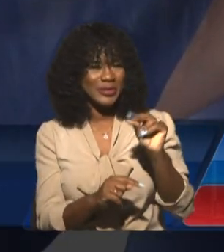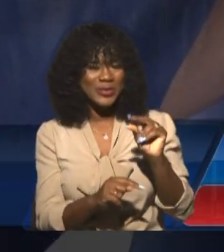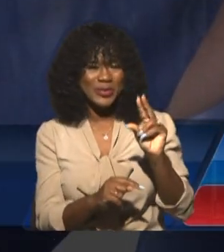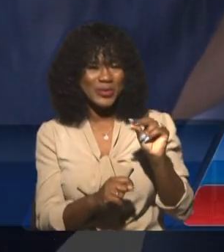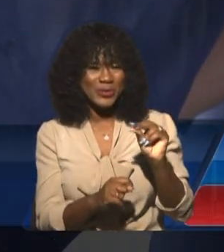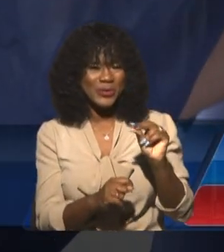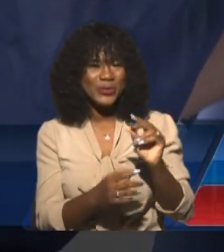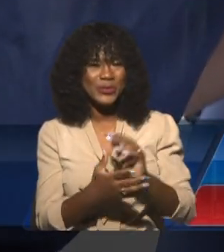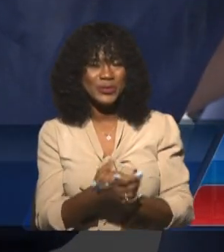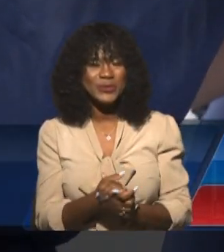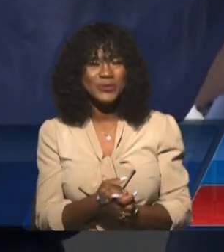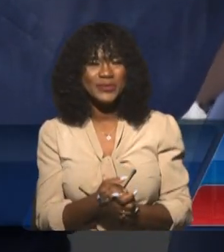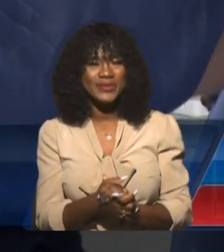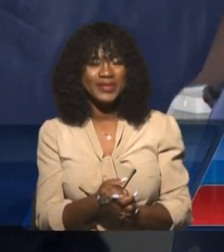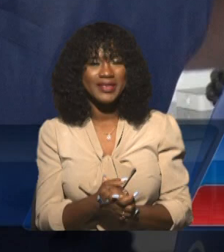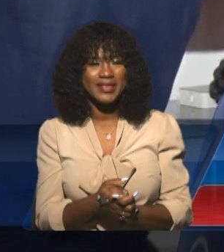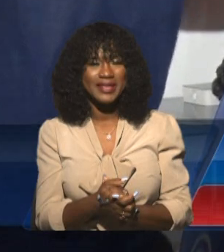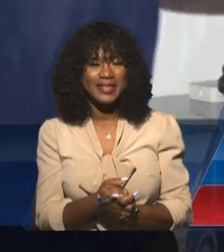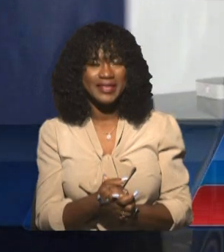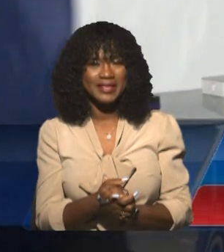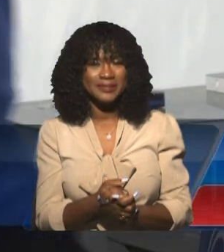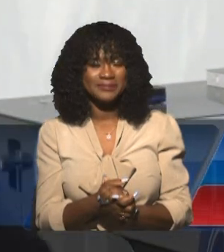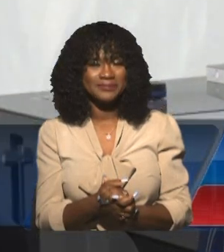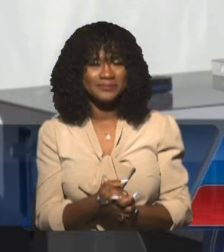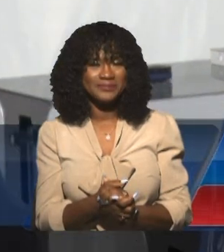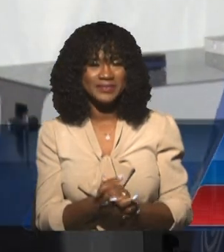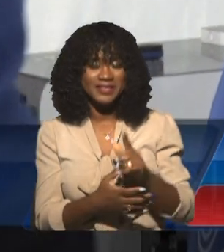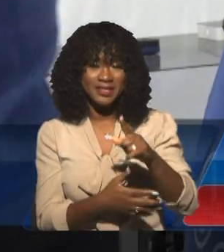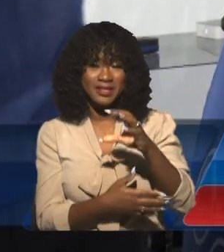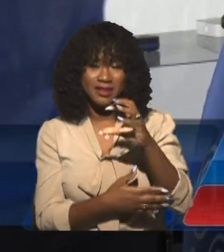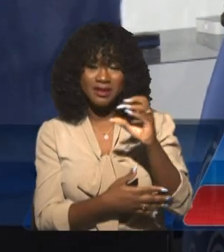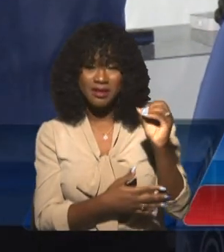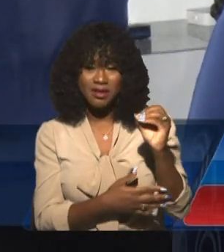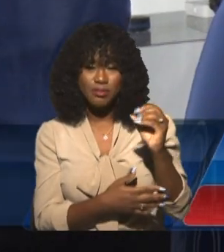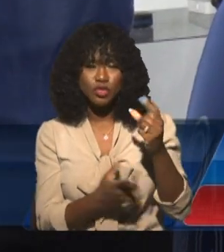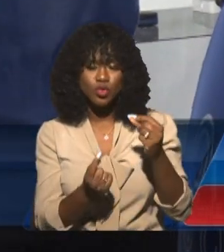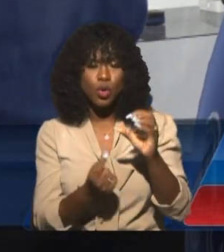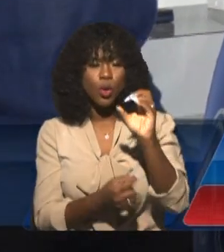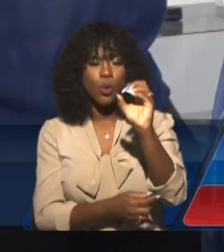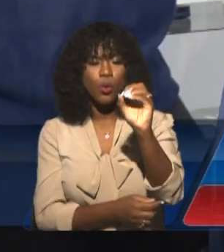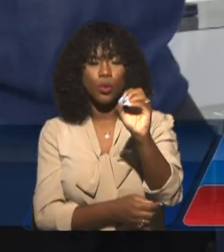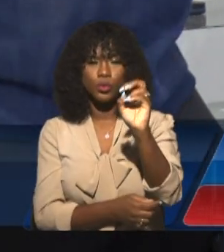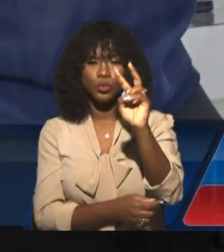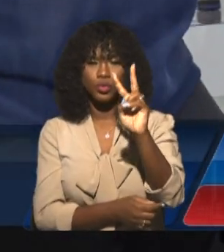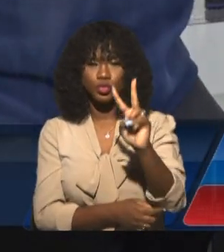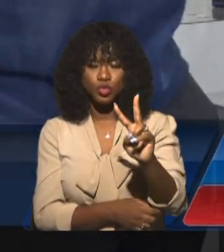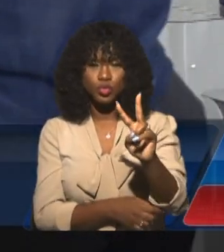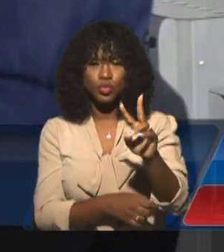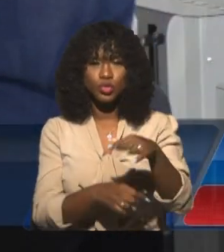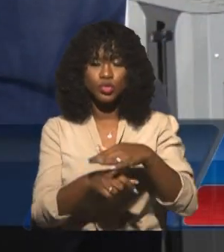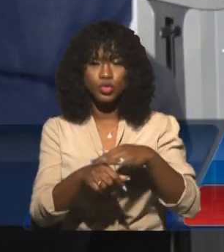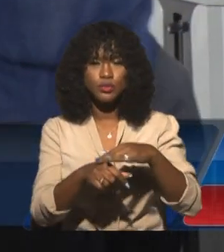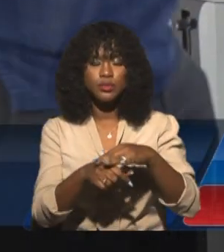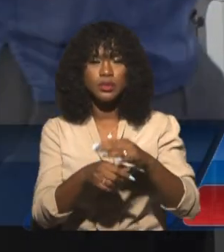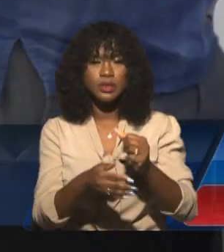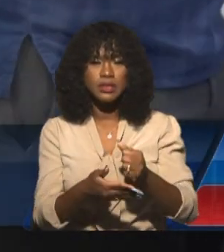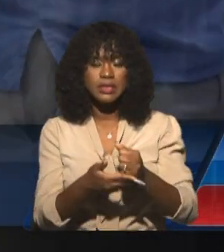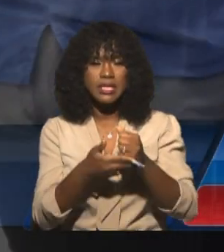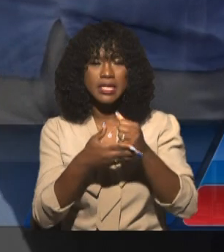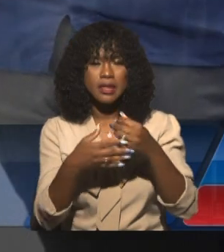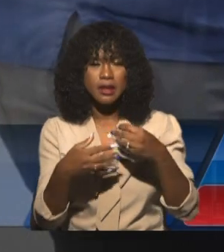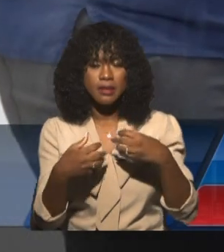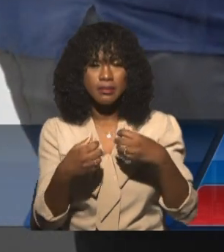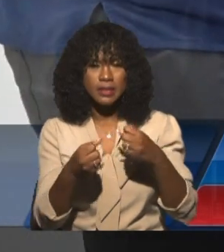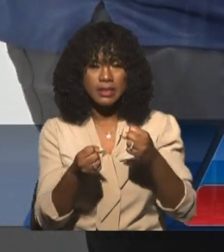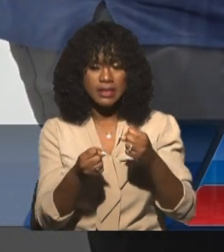the priority just yet for MEDx Hyperbarics. Hyperbaric oxygen therapy is a type of treatment used to speed up healing of carbon